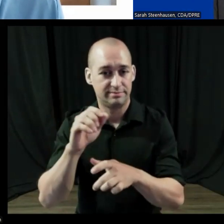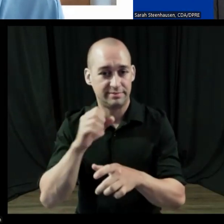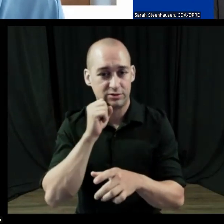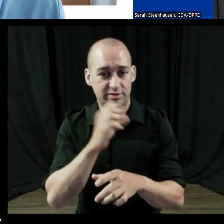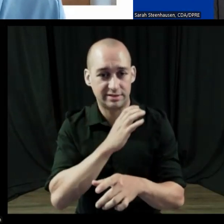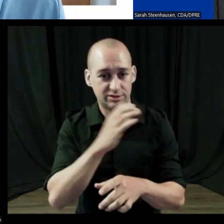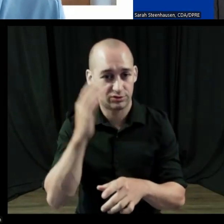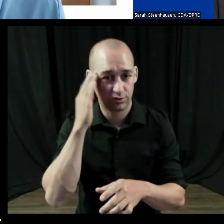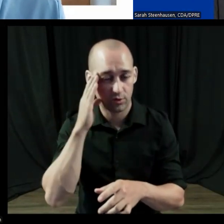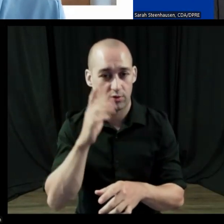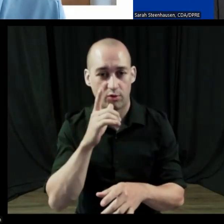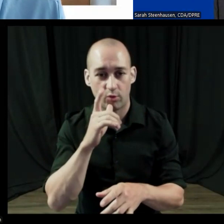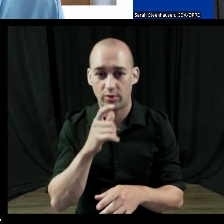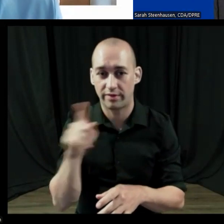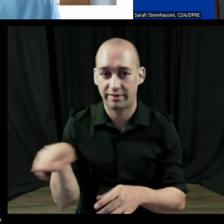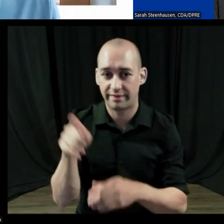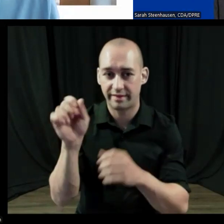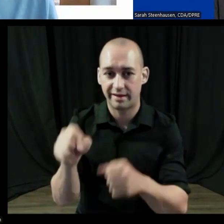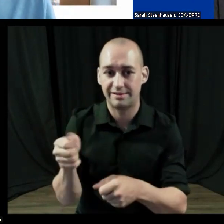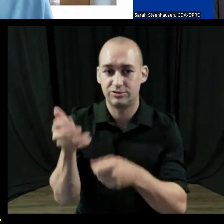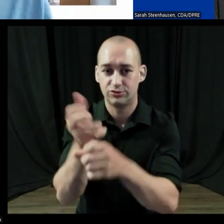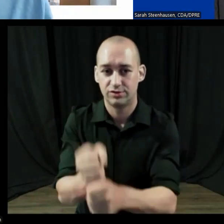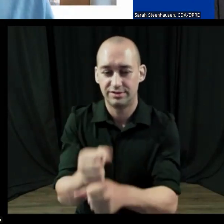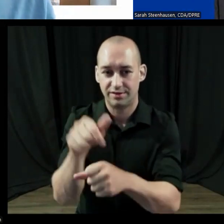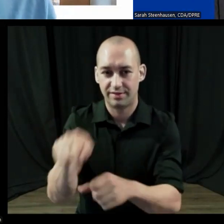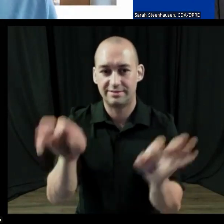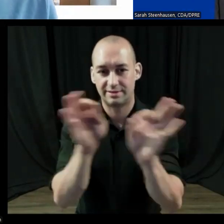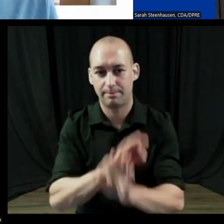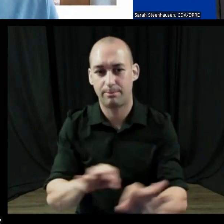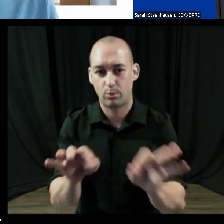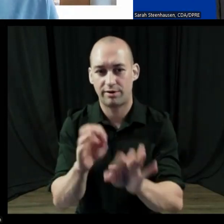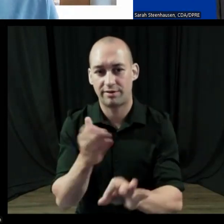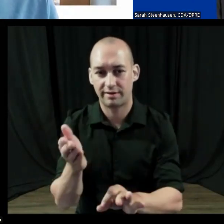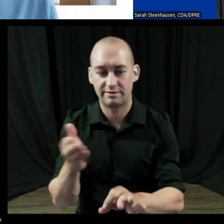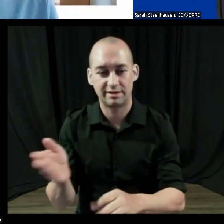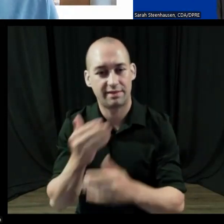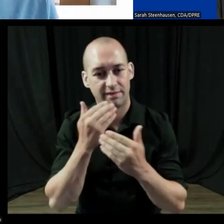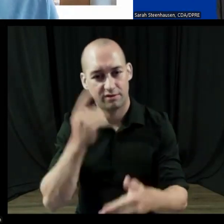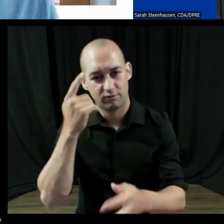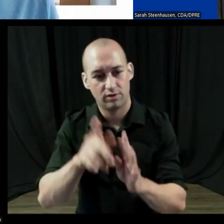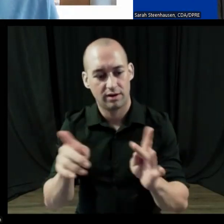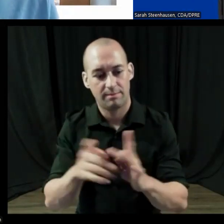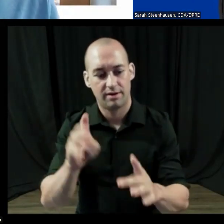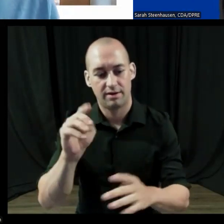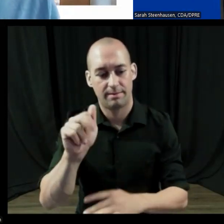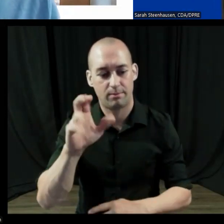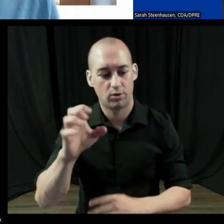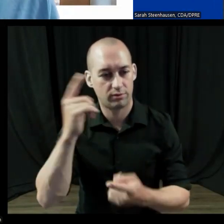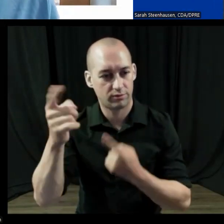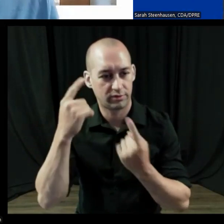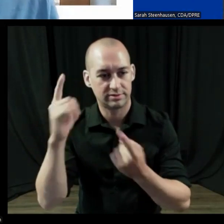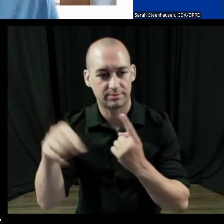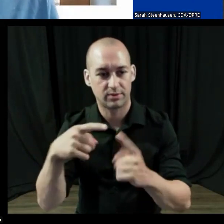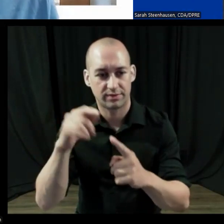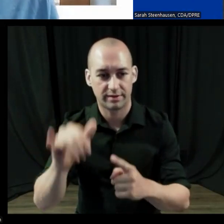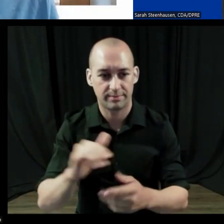this very important transition. Thank you for that comment. Mark, what are your thoughts on that? Who